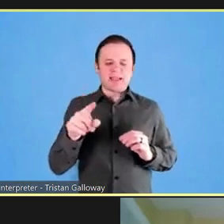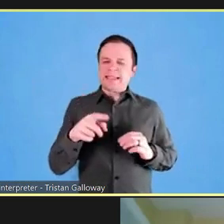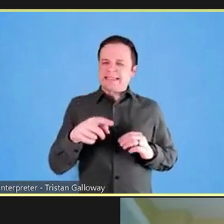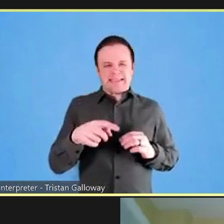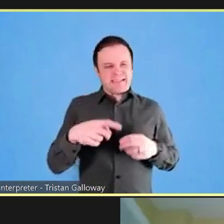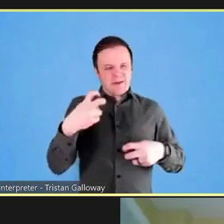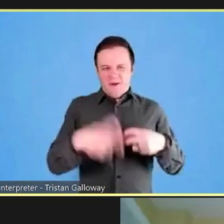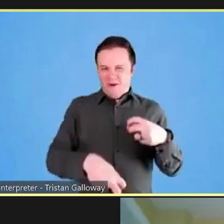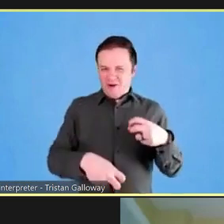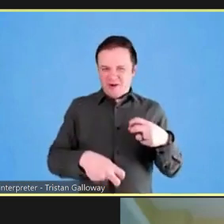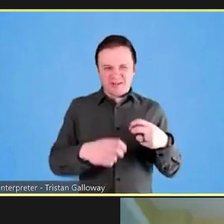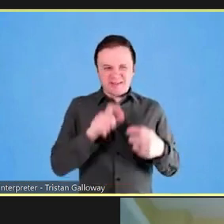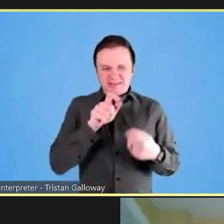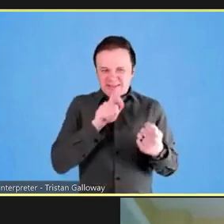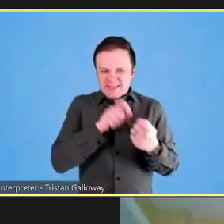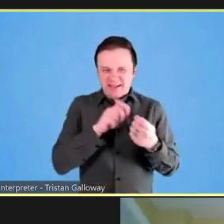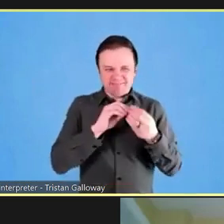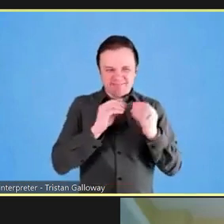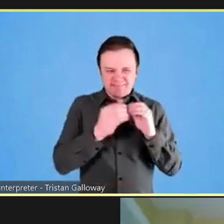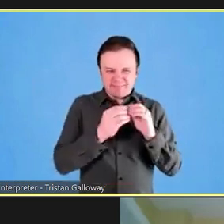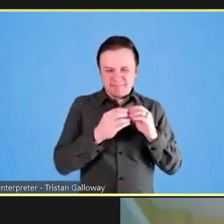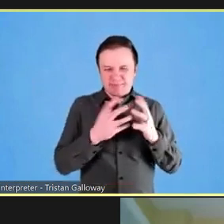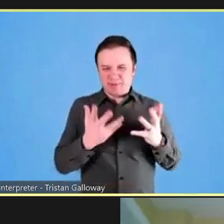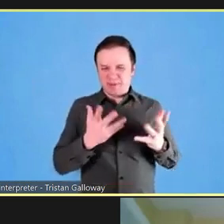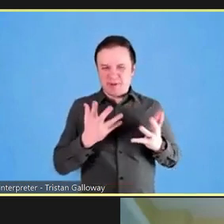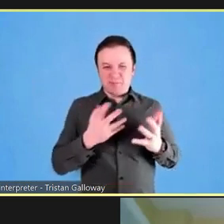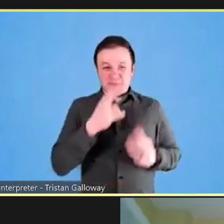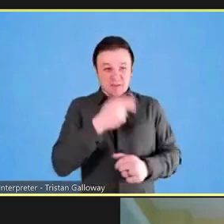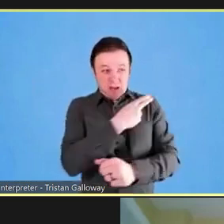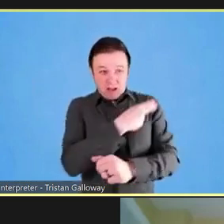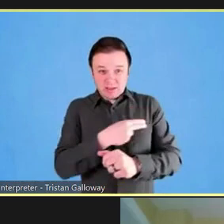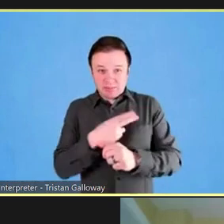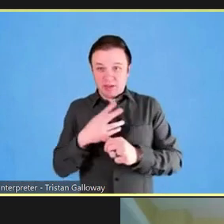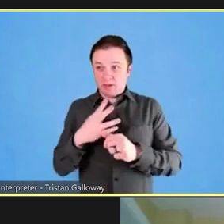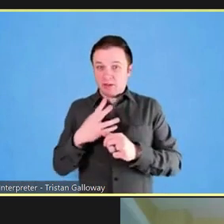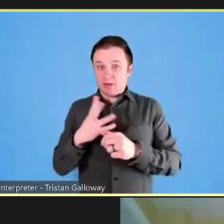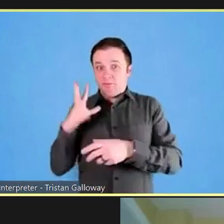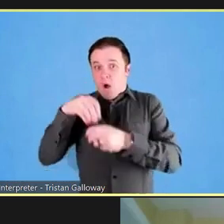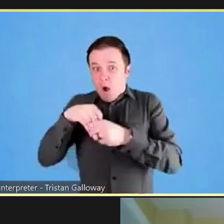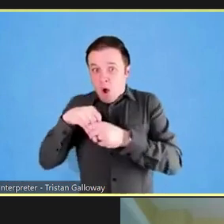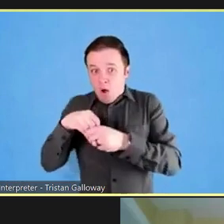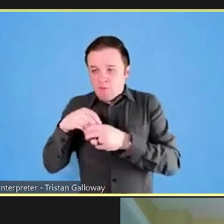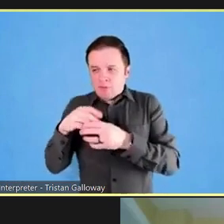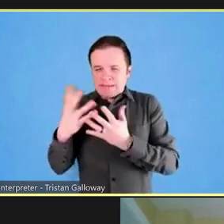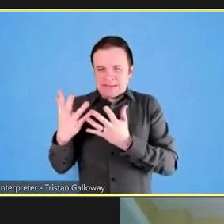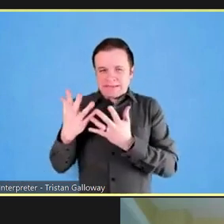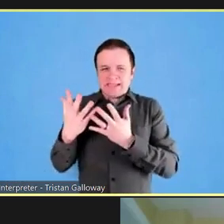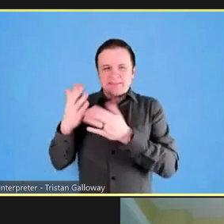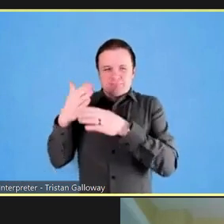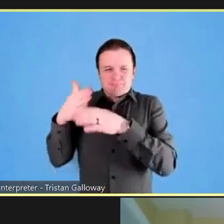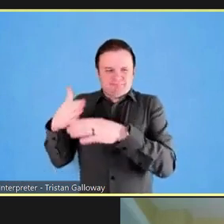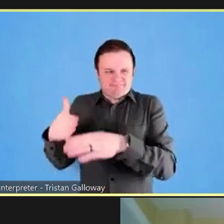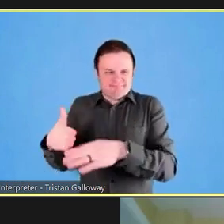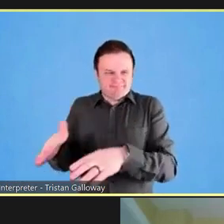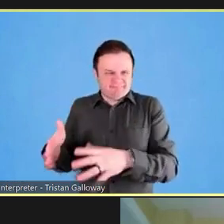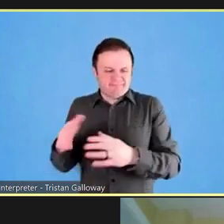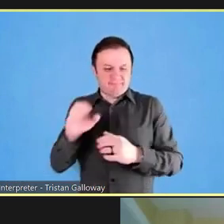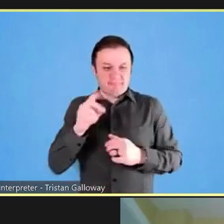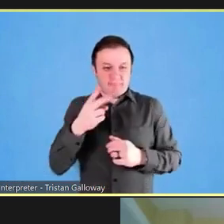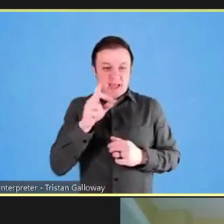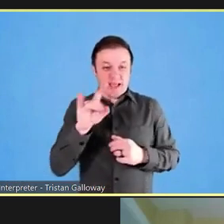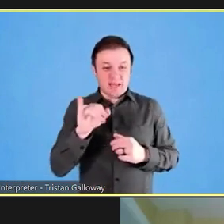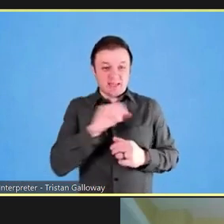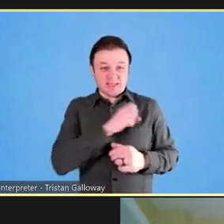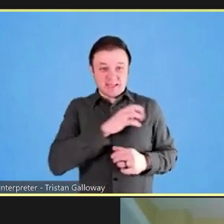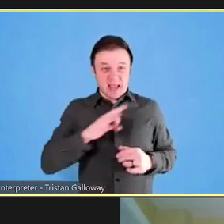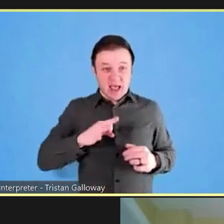quantify because the hospital active participation part is in pieces, whereas the EHDI program staff